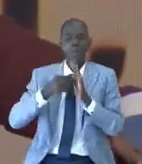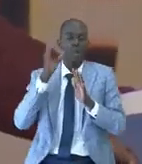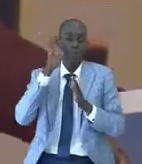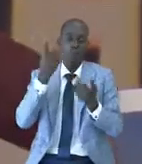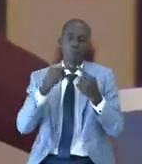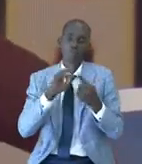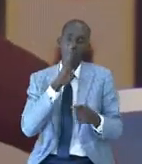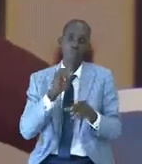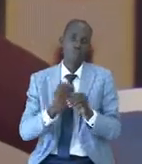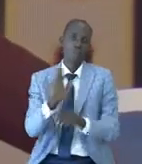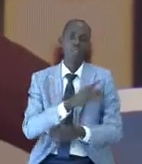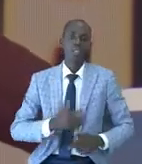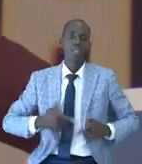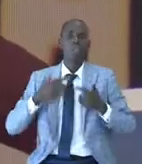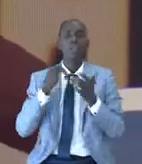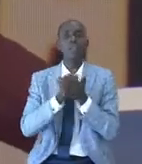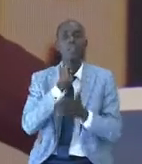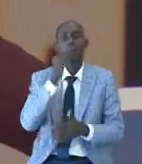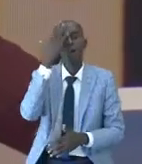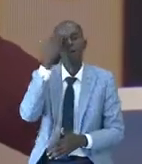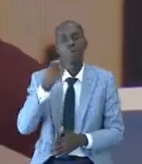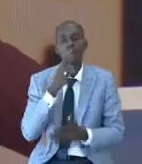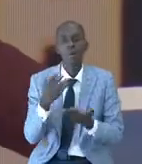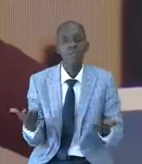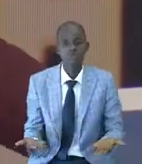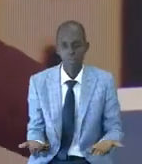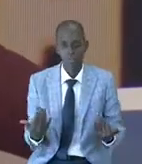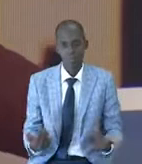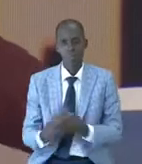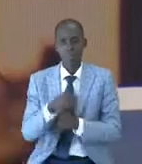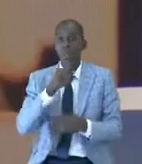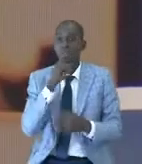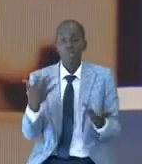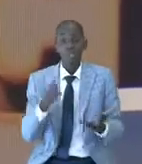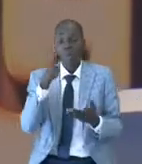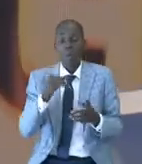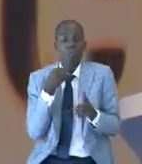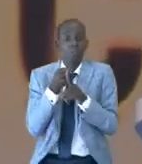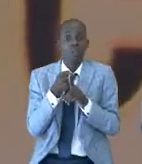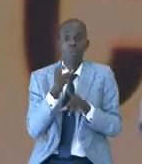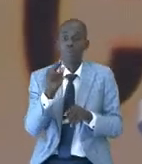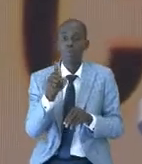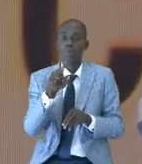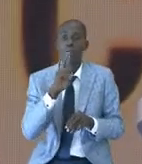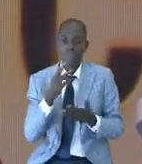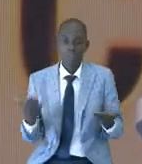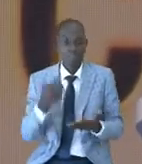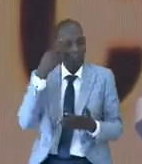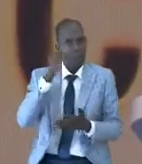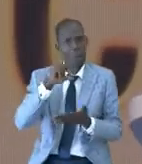fulfilled. That's why you are here today. You are not here by accident. You believe. And